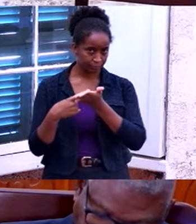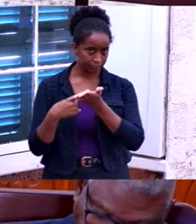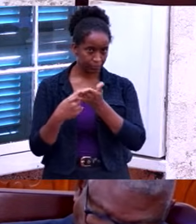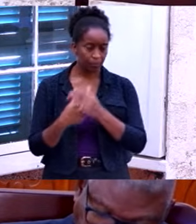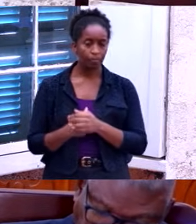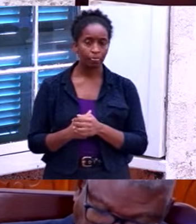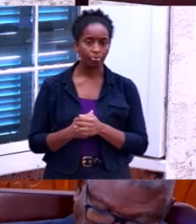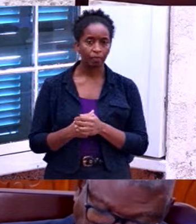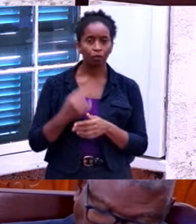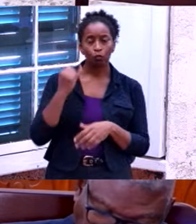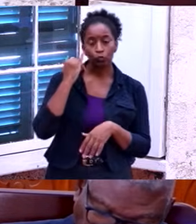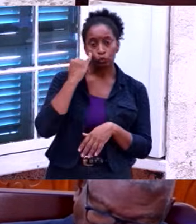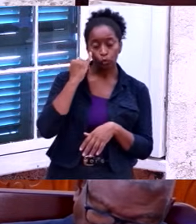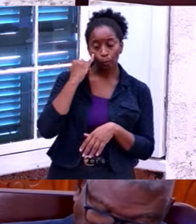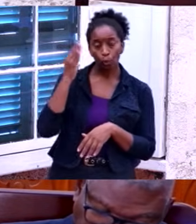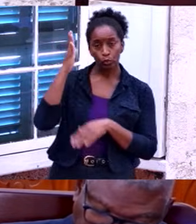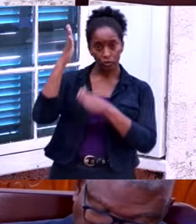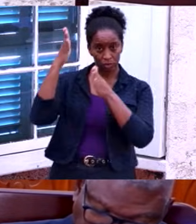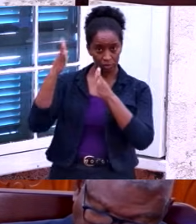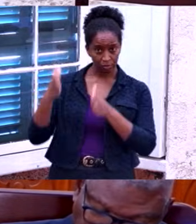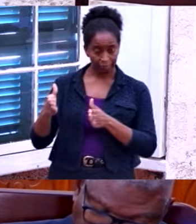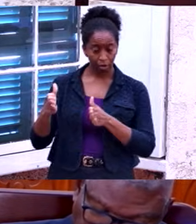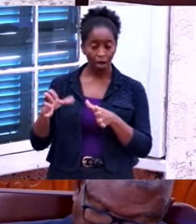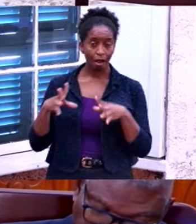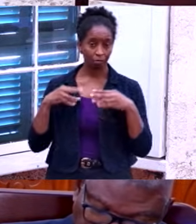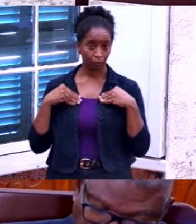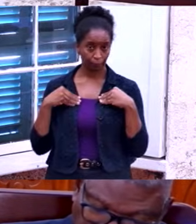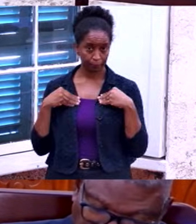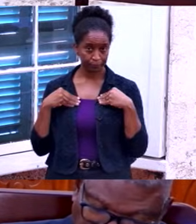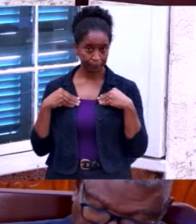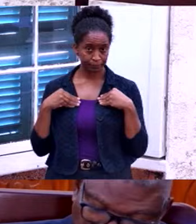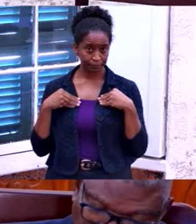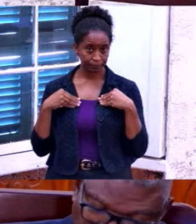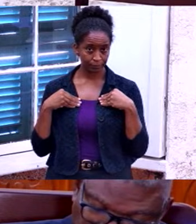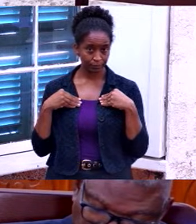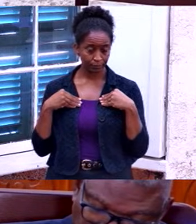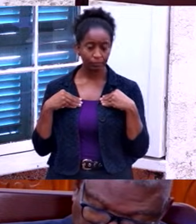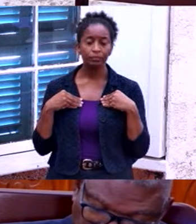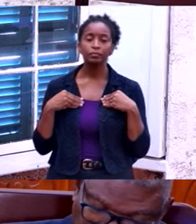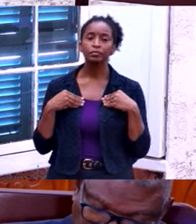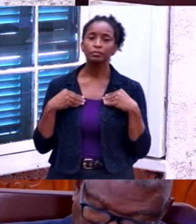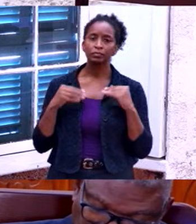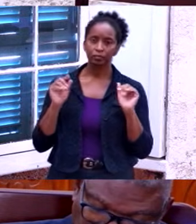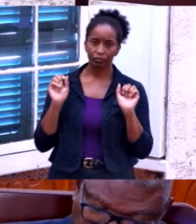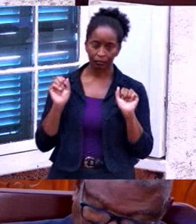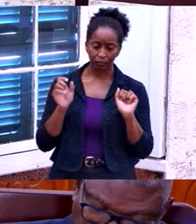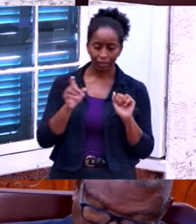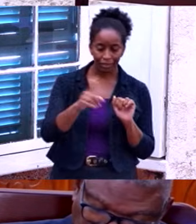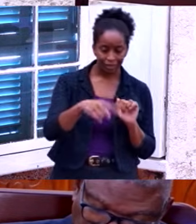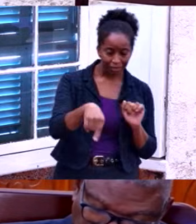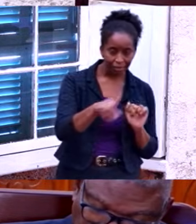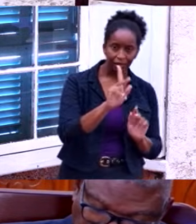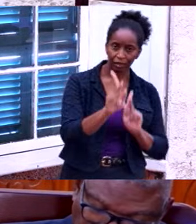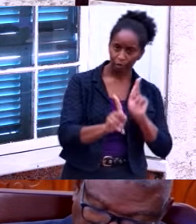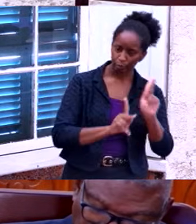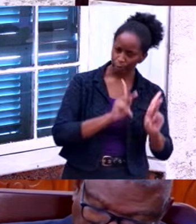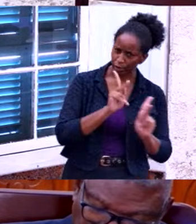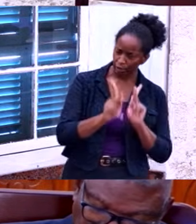by the Speaker, should be able to debate issues that citizens feel